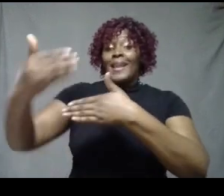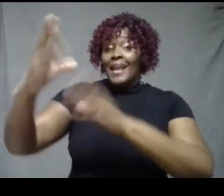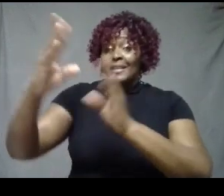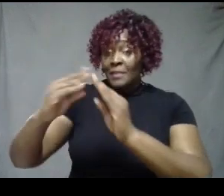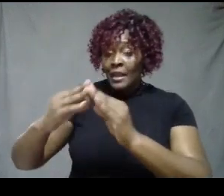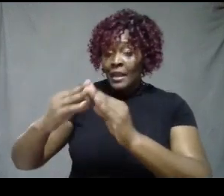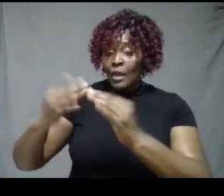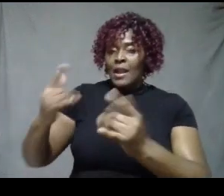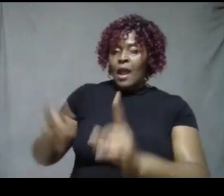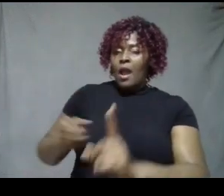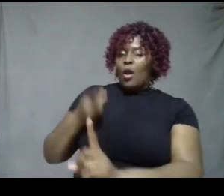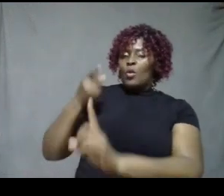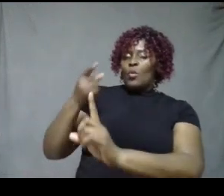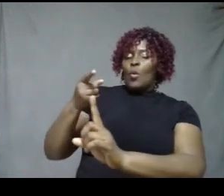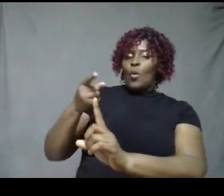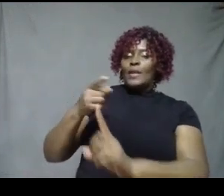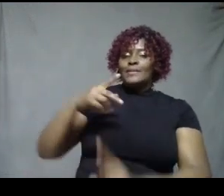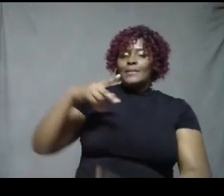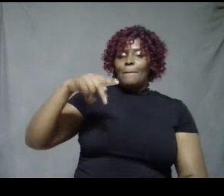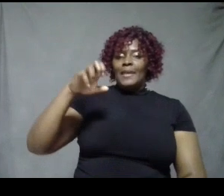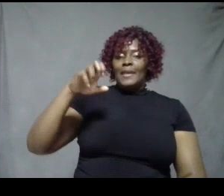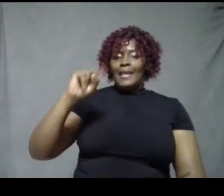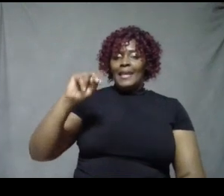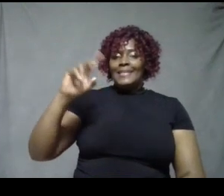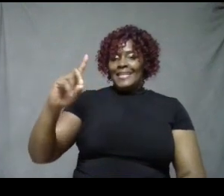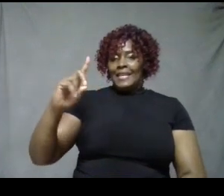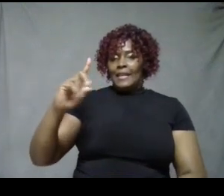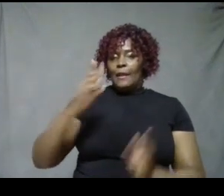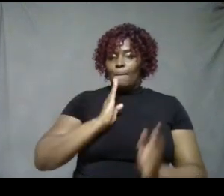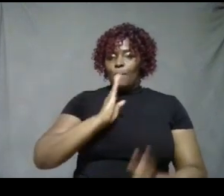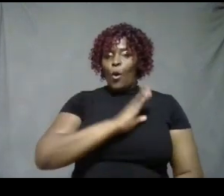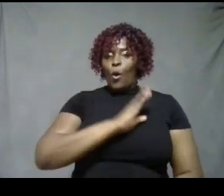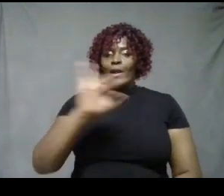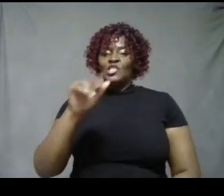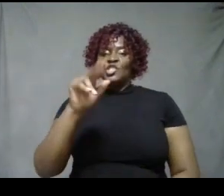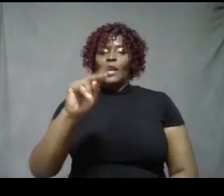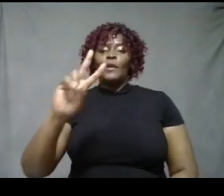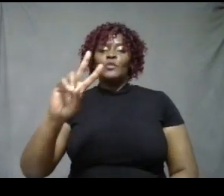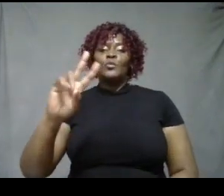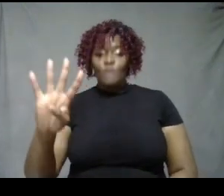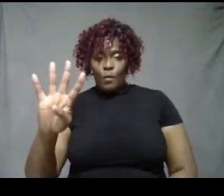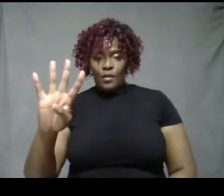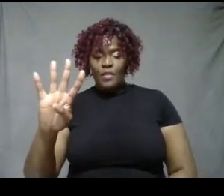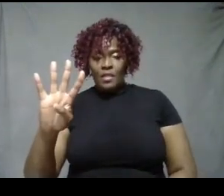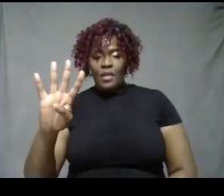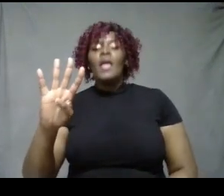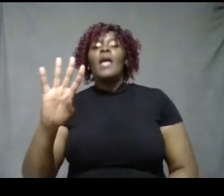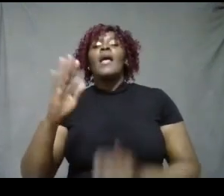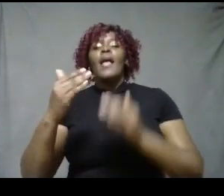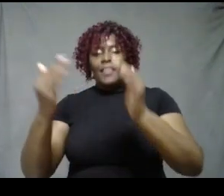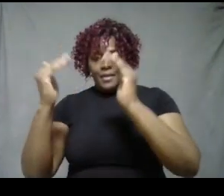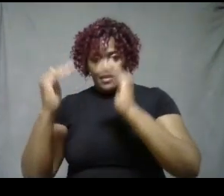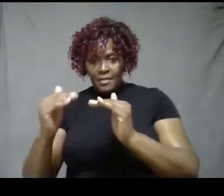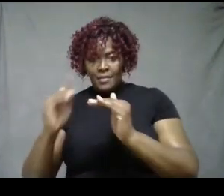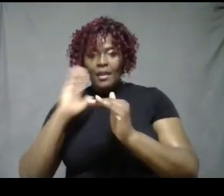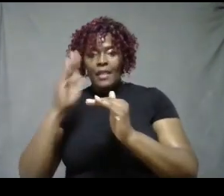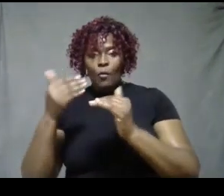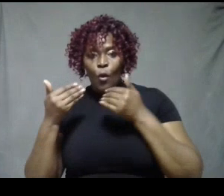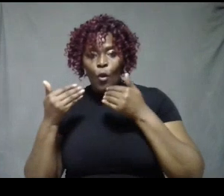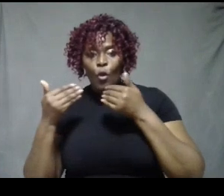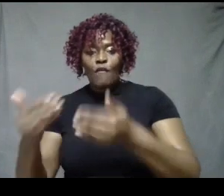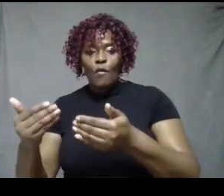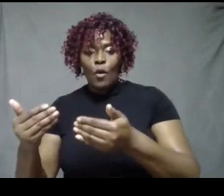be in front of P&D Board on January 24th. After that, they would move forward to